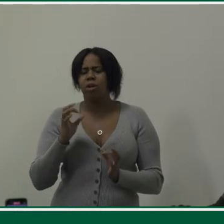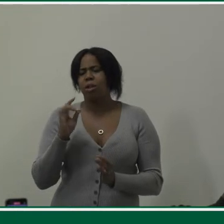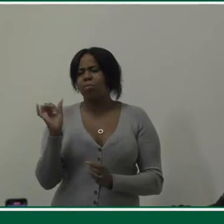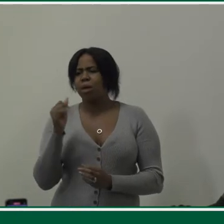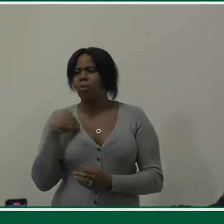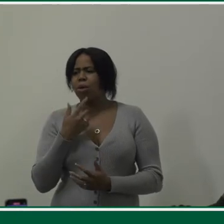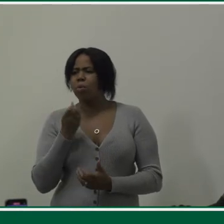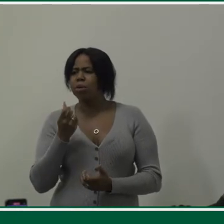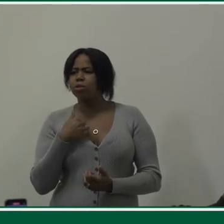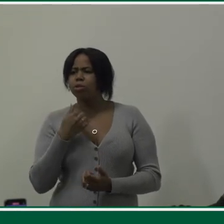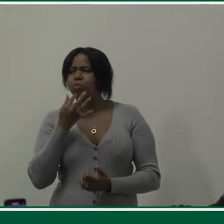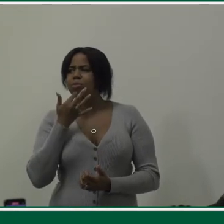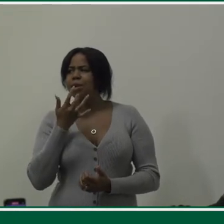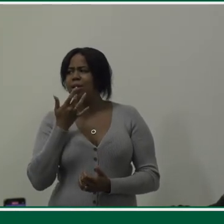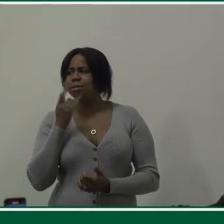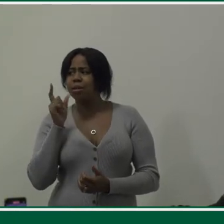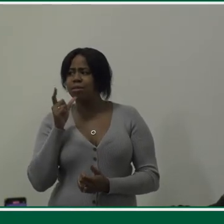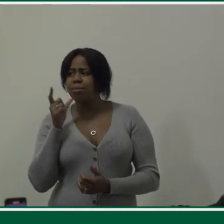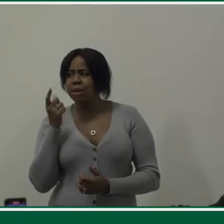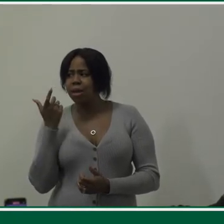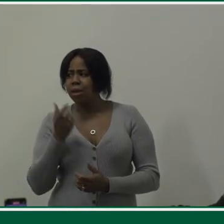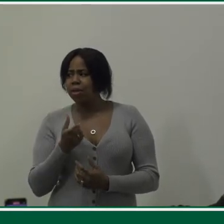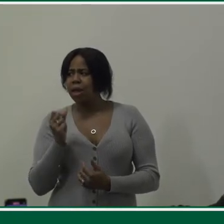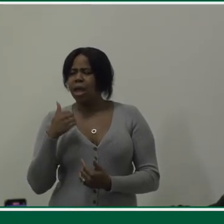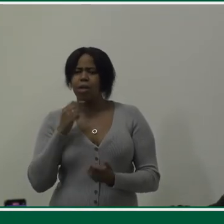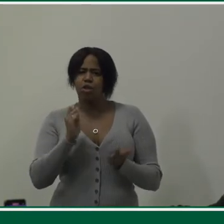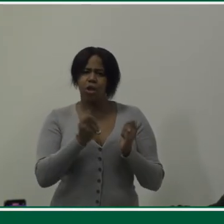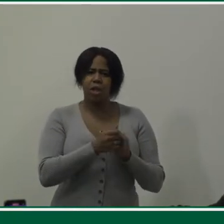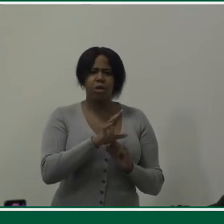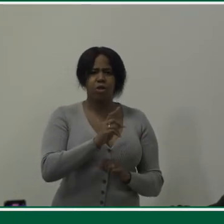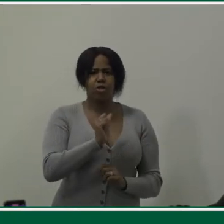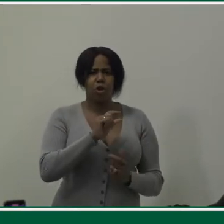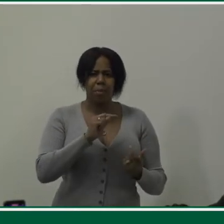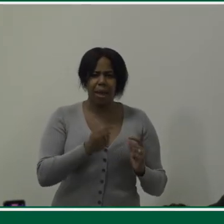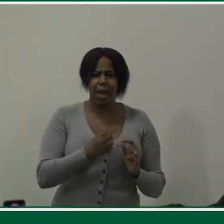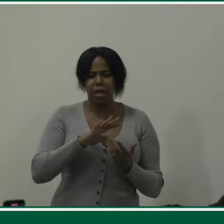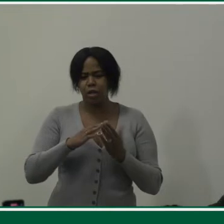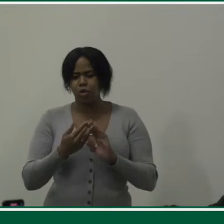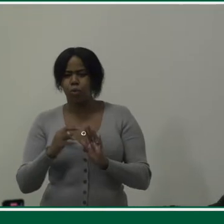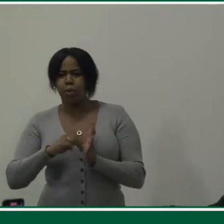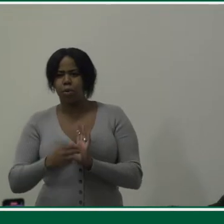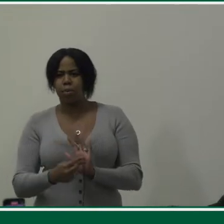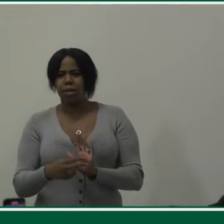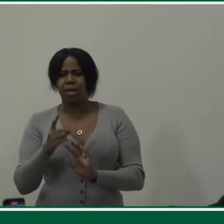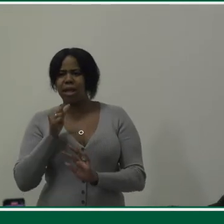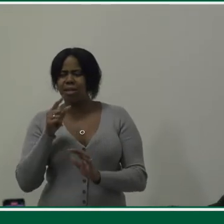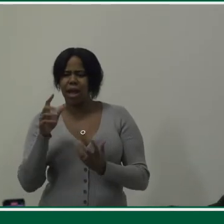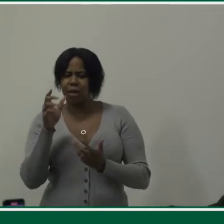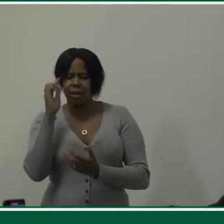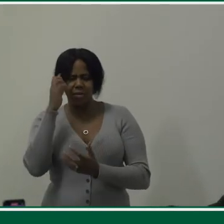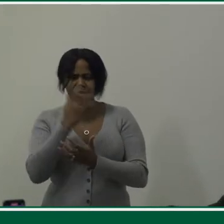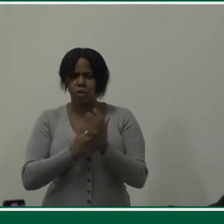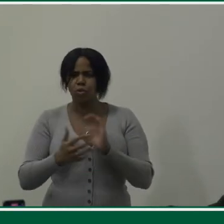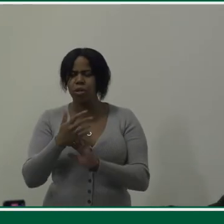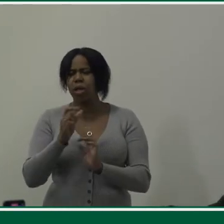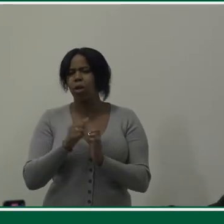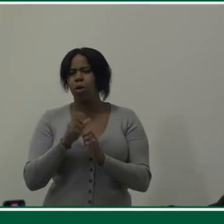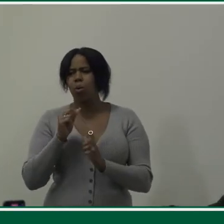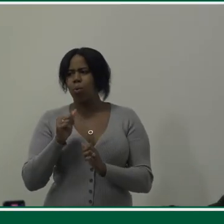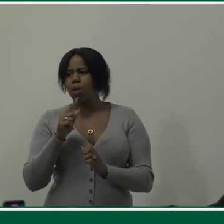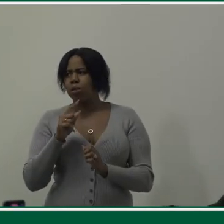lemonade and weave that pain into purpose, never complacent with conditions of oppression. Weaving together